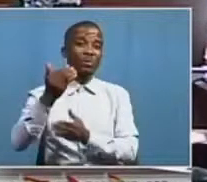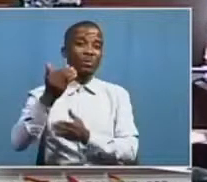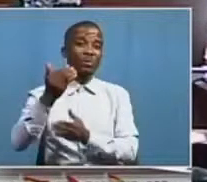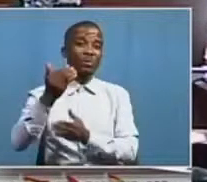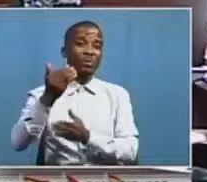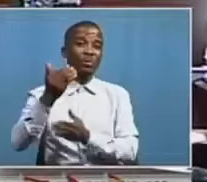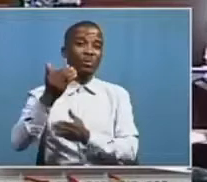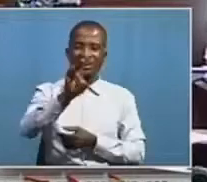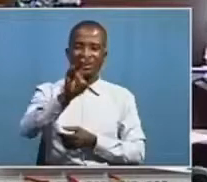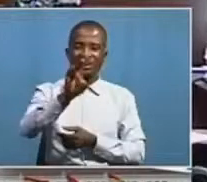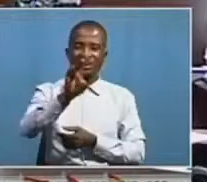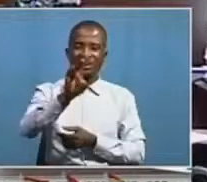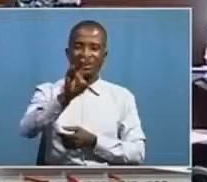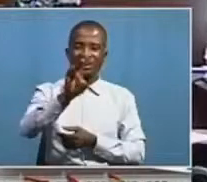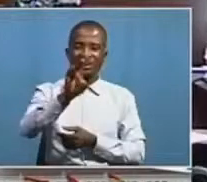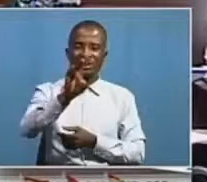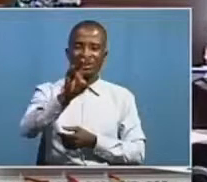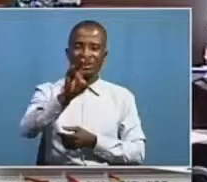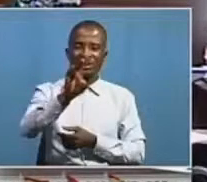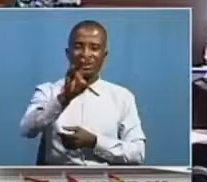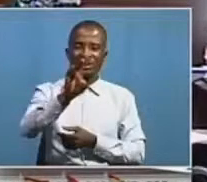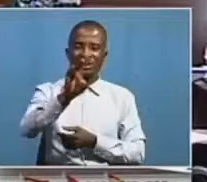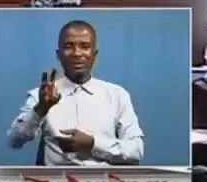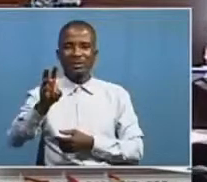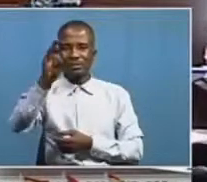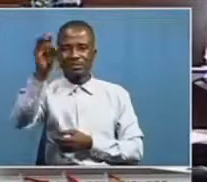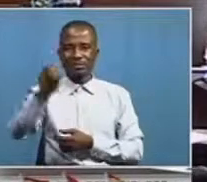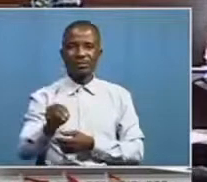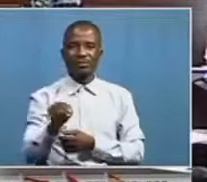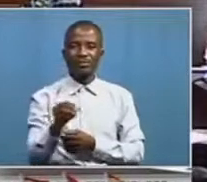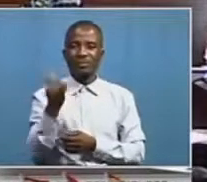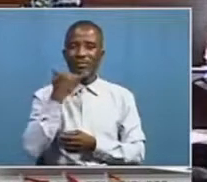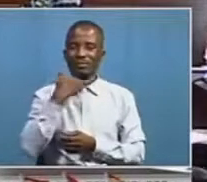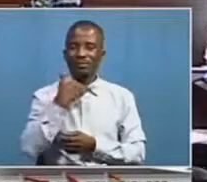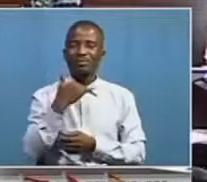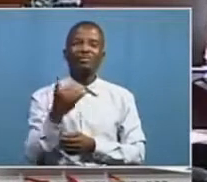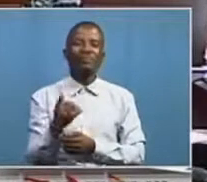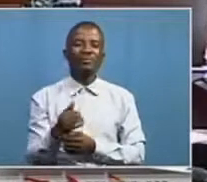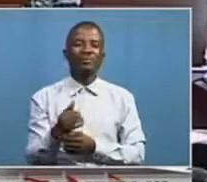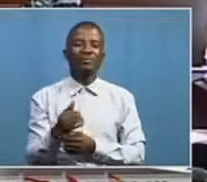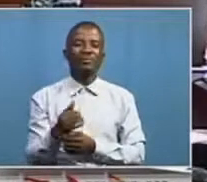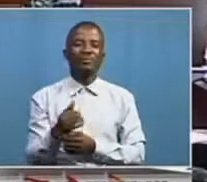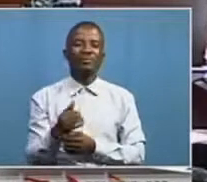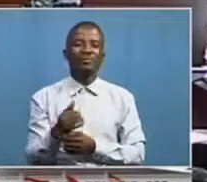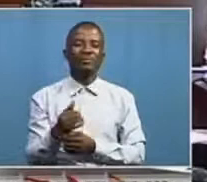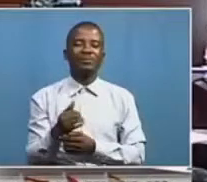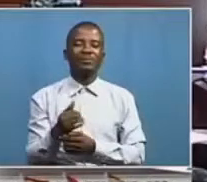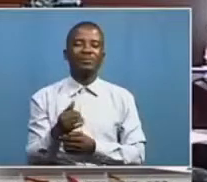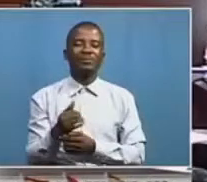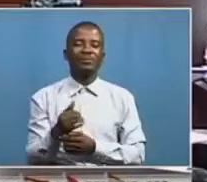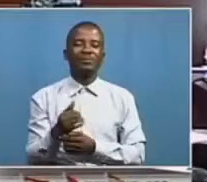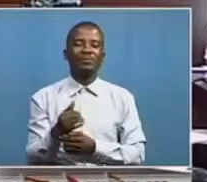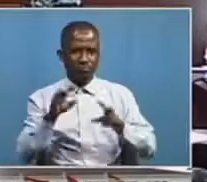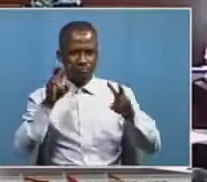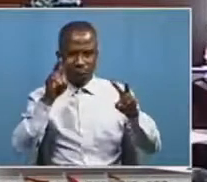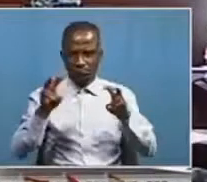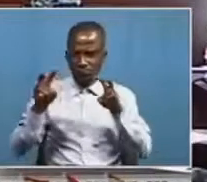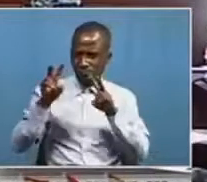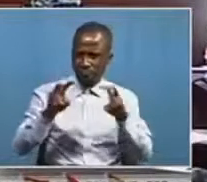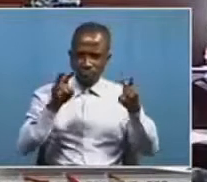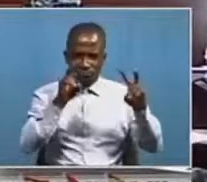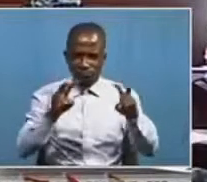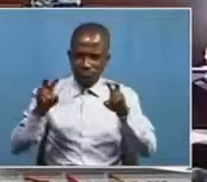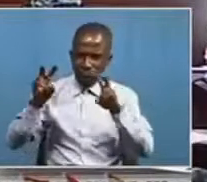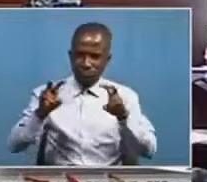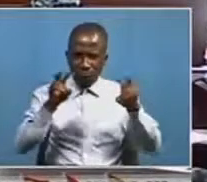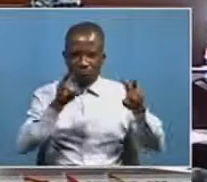47.366% erroneously declared. End of quote. From the evidence on record, it seems